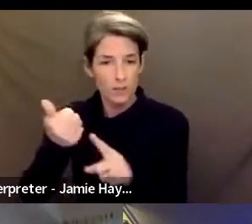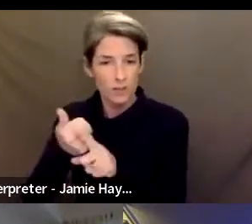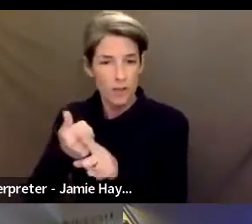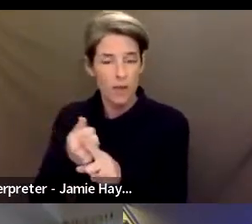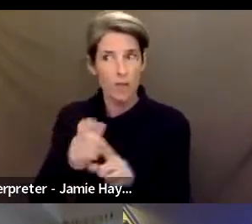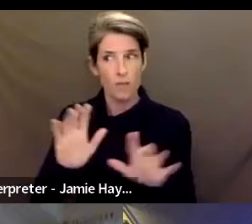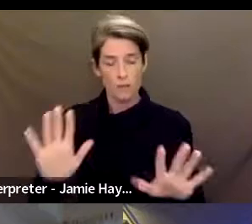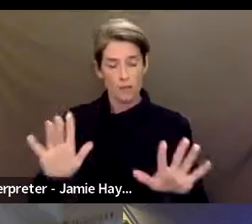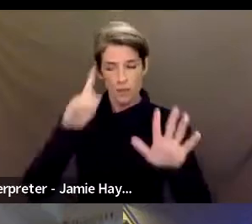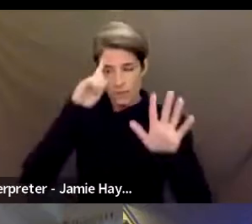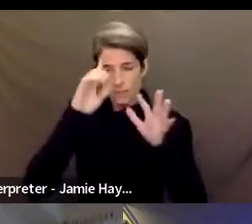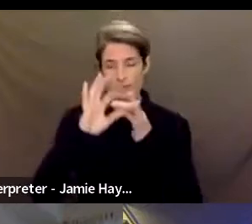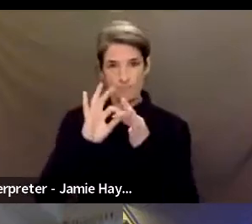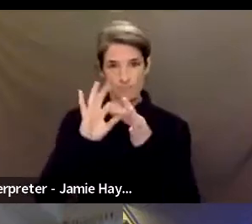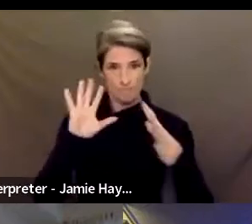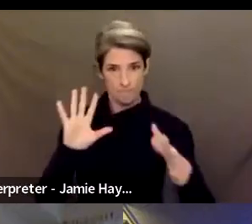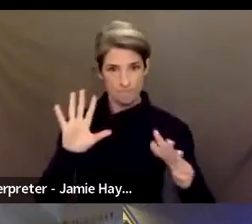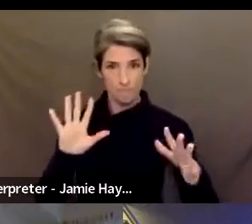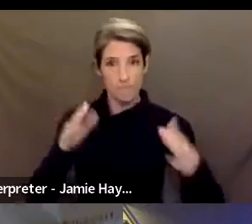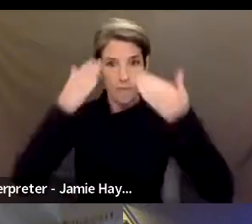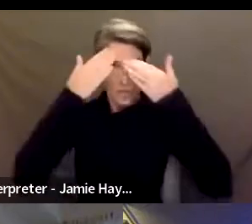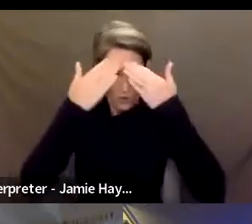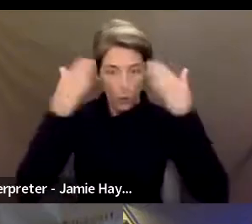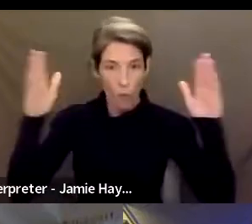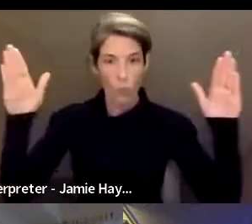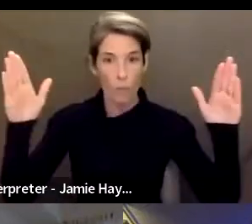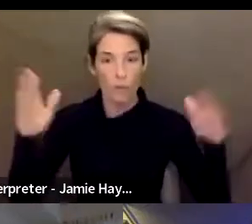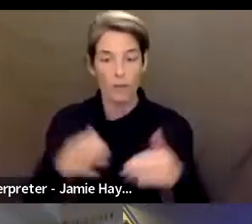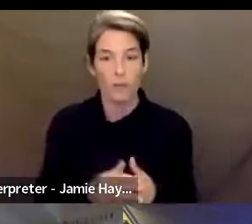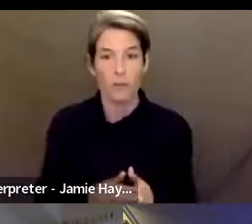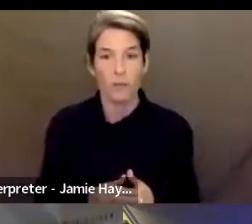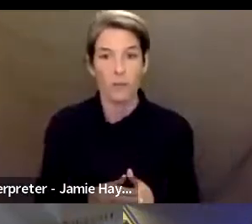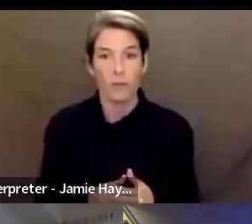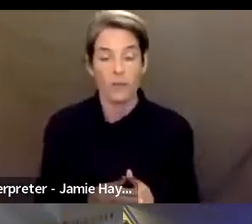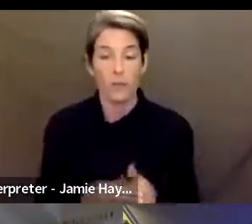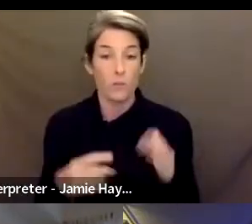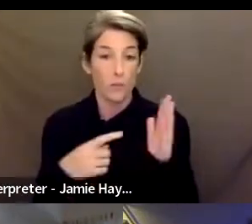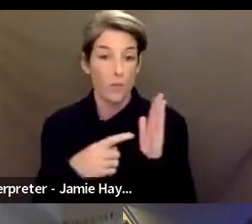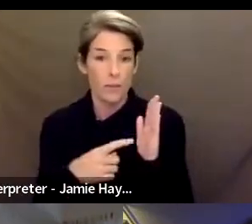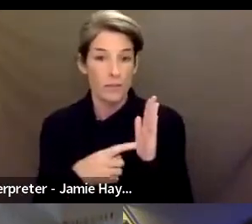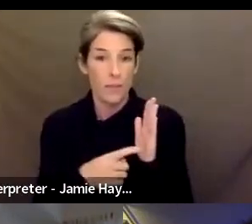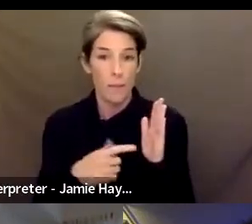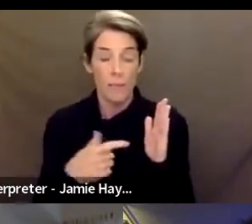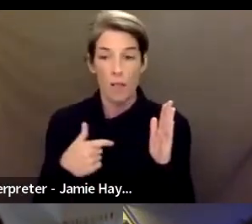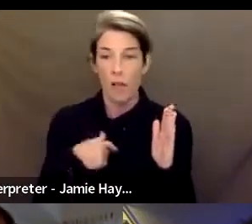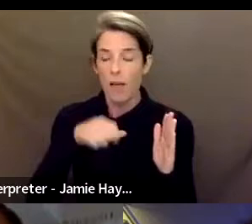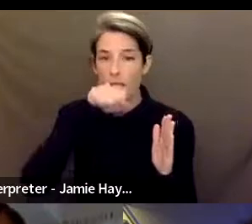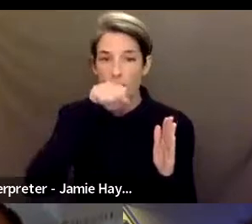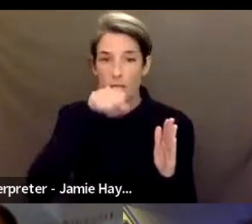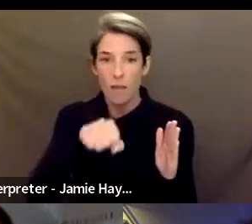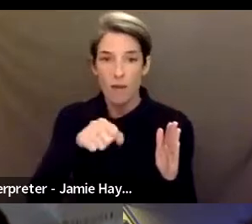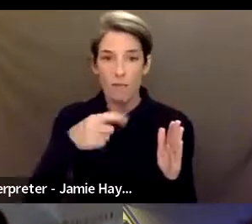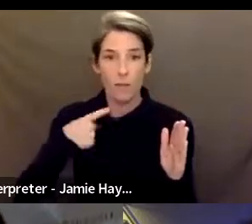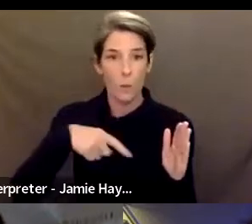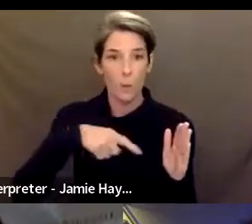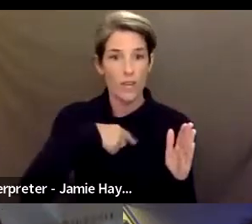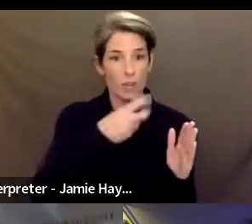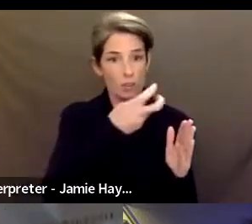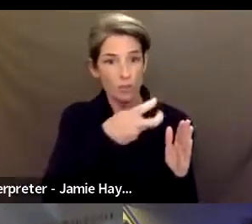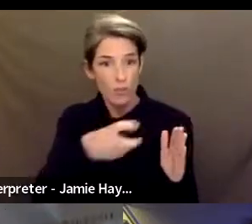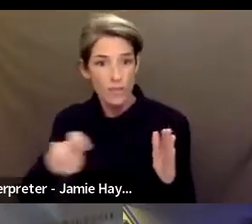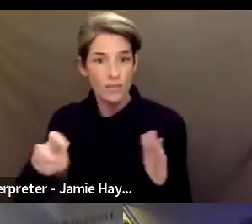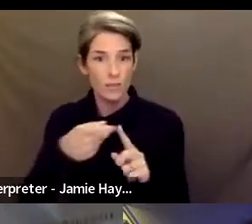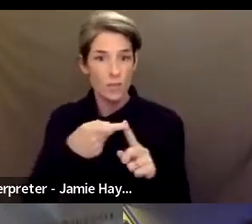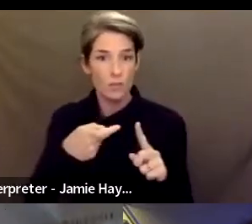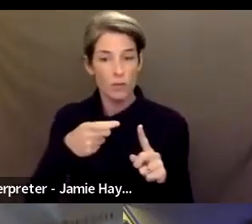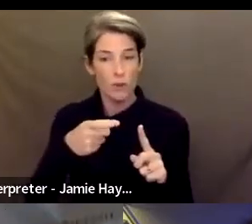that means, I really like this transition that we're doing to non-binary dance spaces, right?